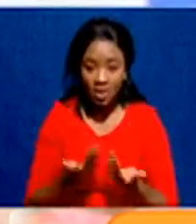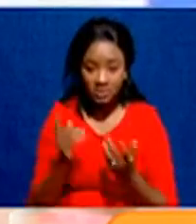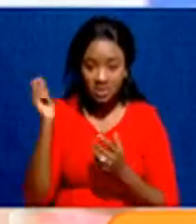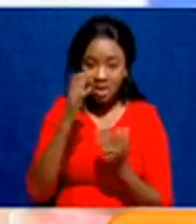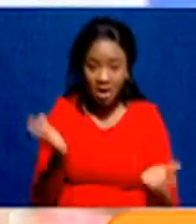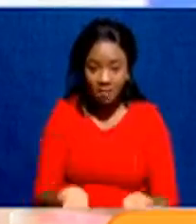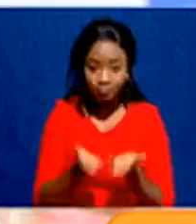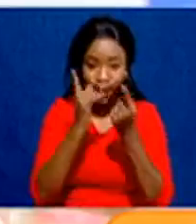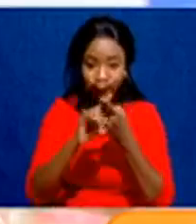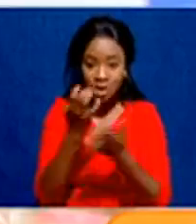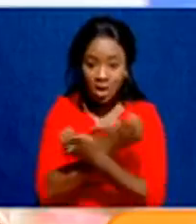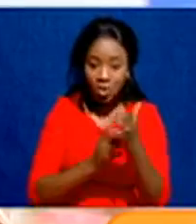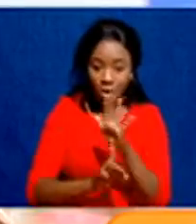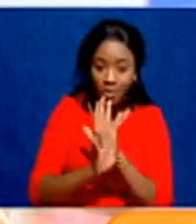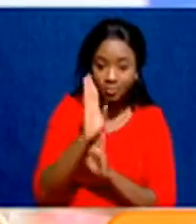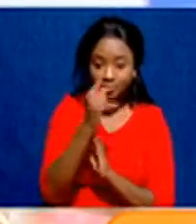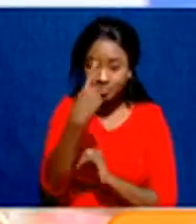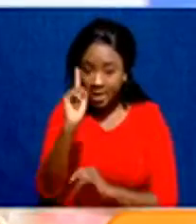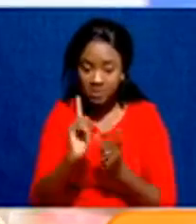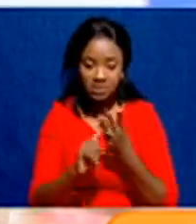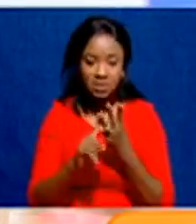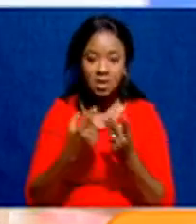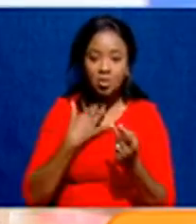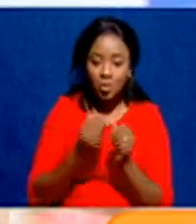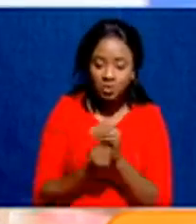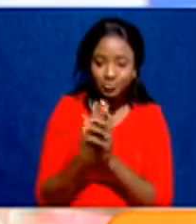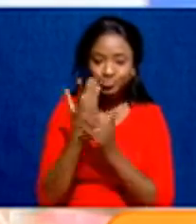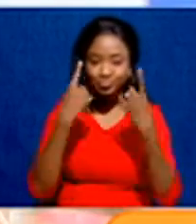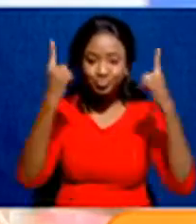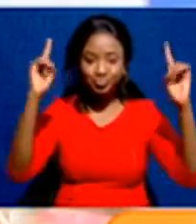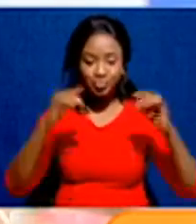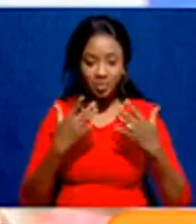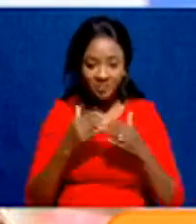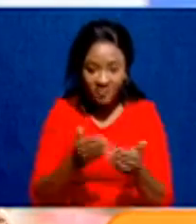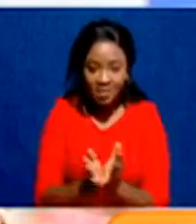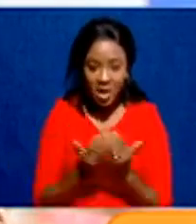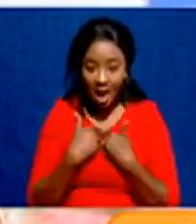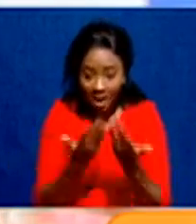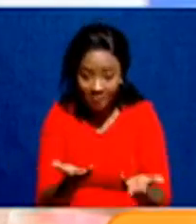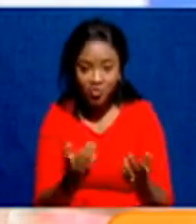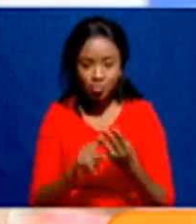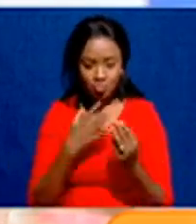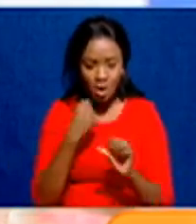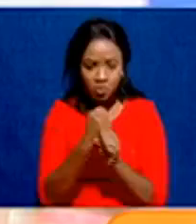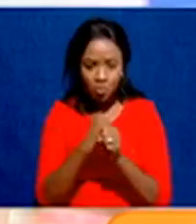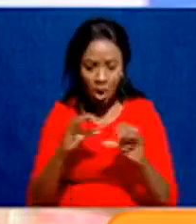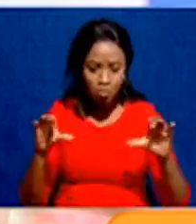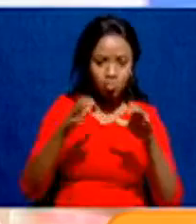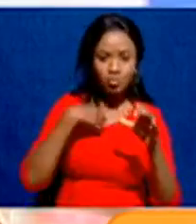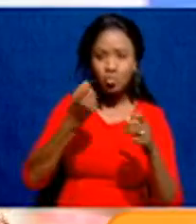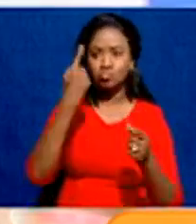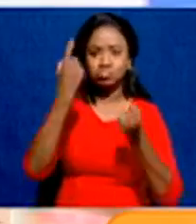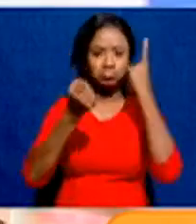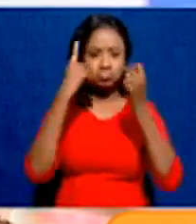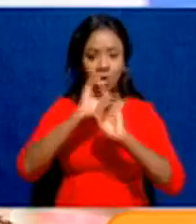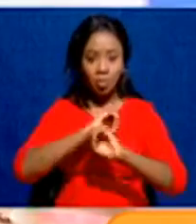Kenya? Don't we want a strong economy? Don't we want growth and prosperity for our families? Don't we want a workforce that's knowledgeable? So if